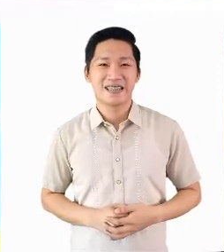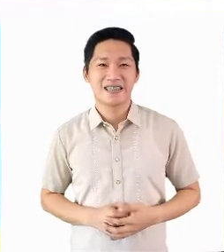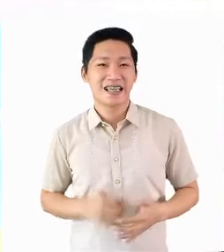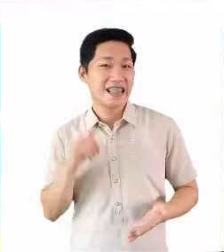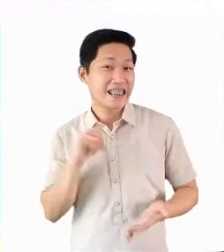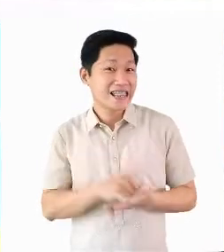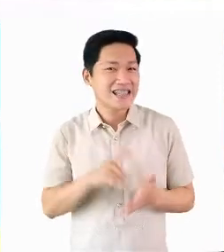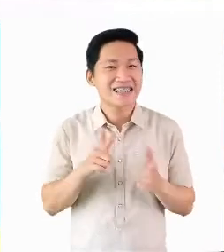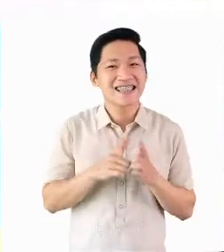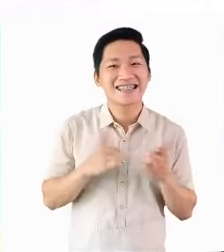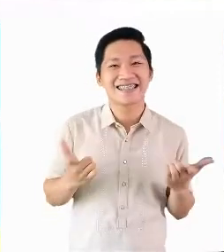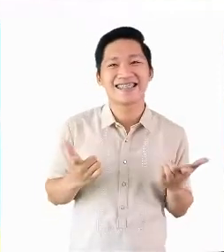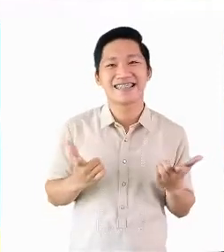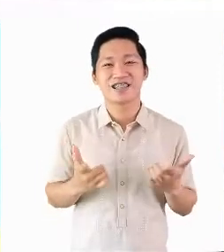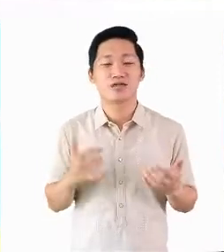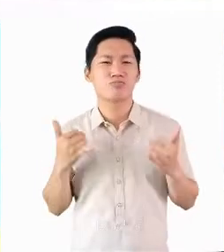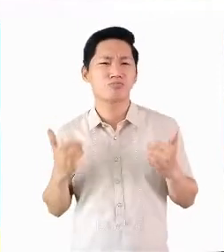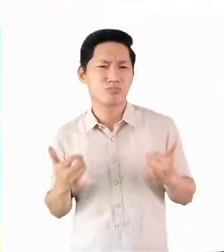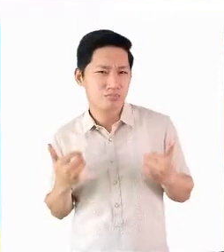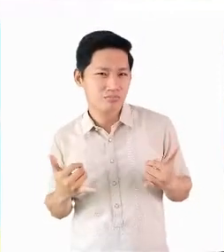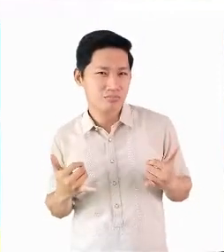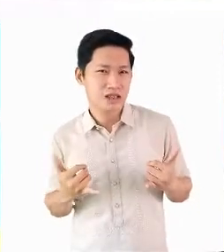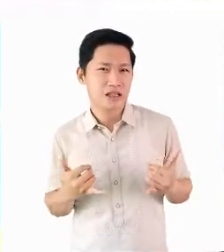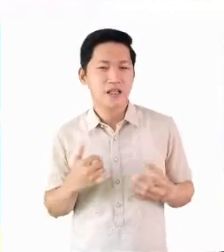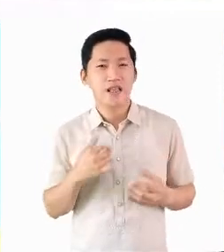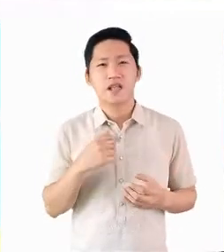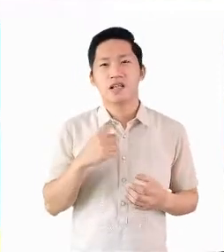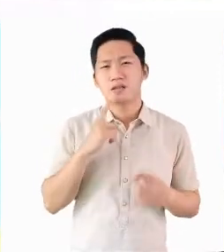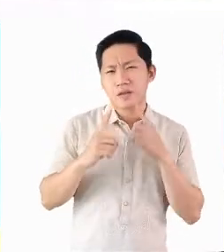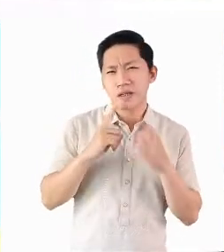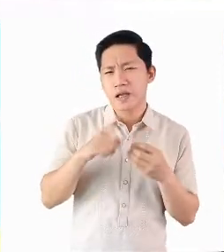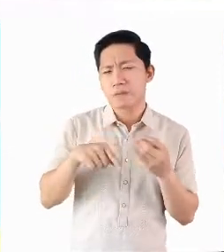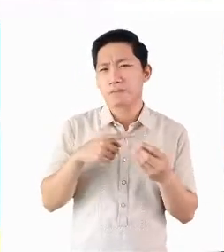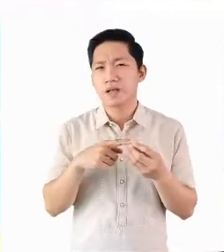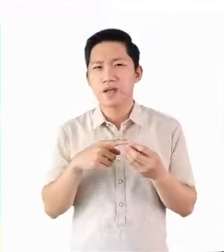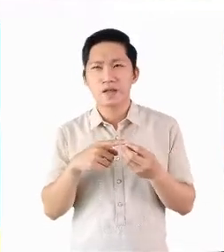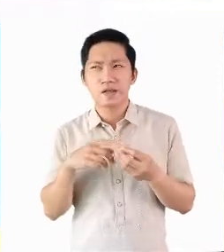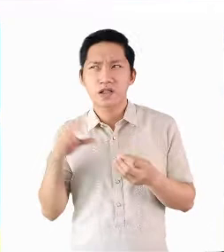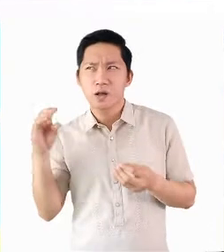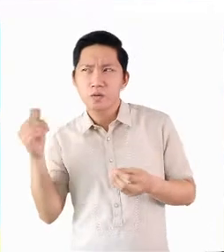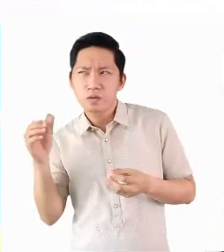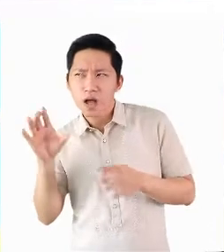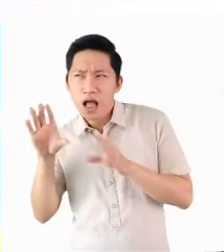That's great! Today, we will talk about...